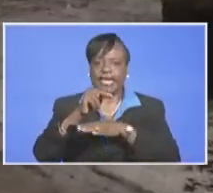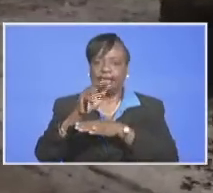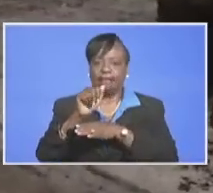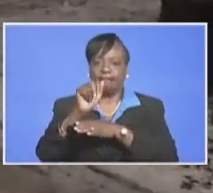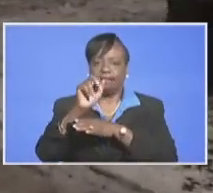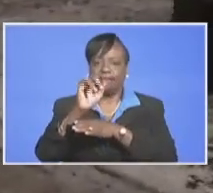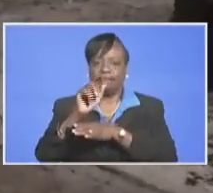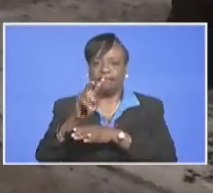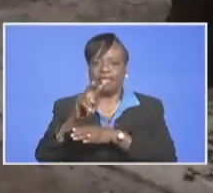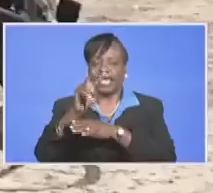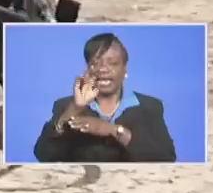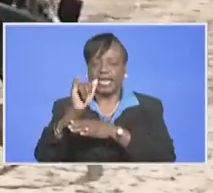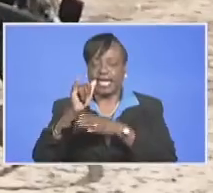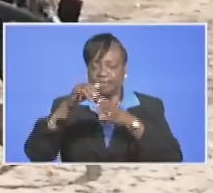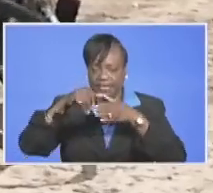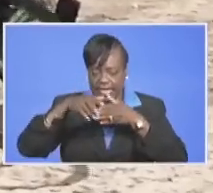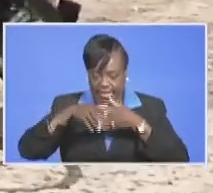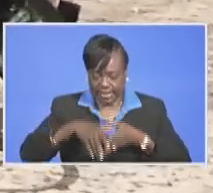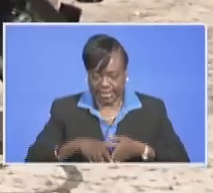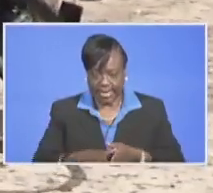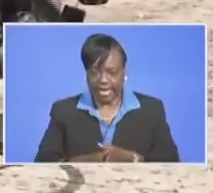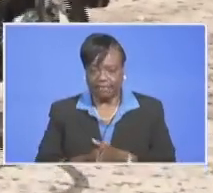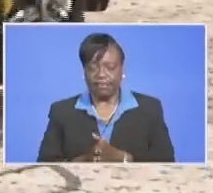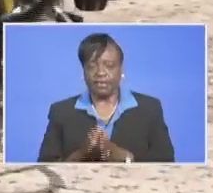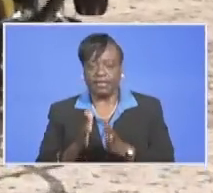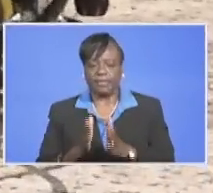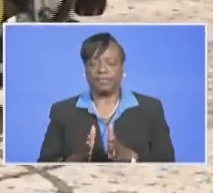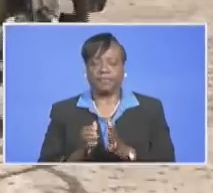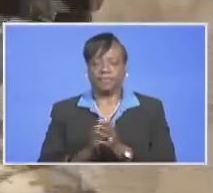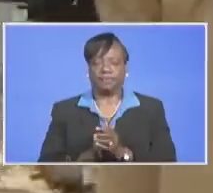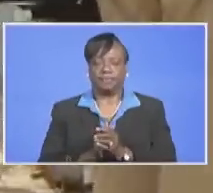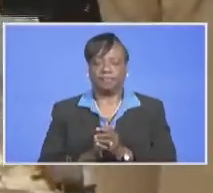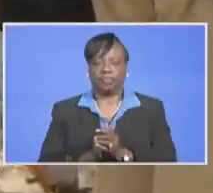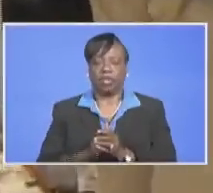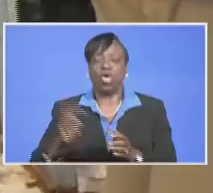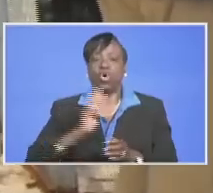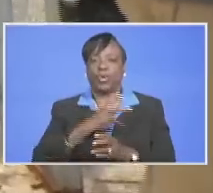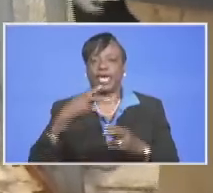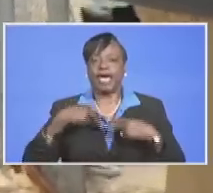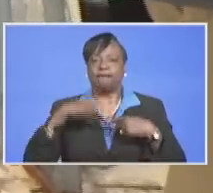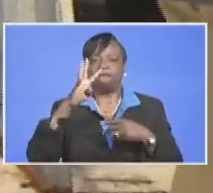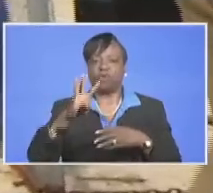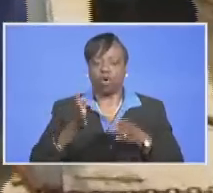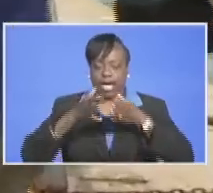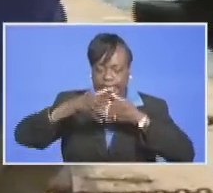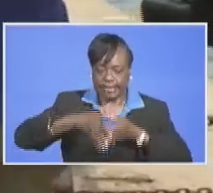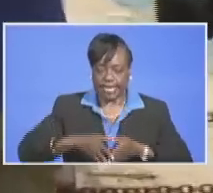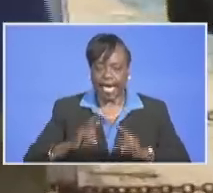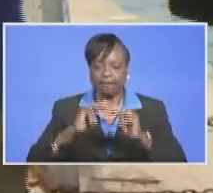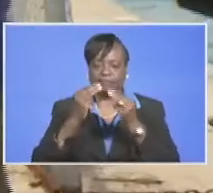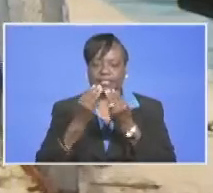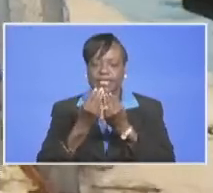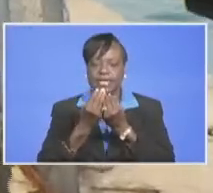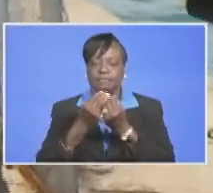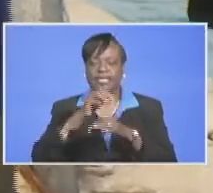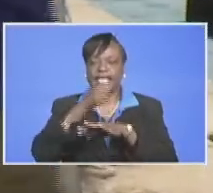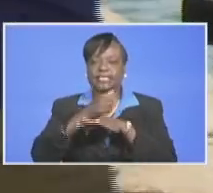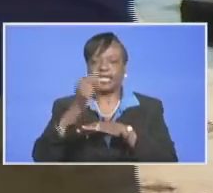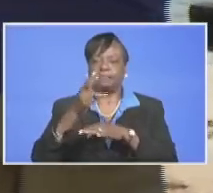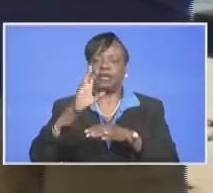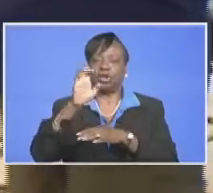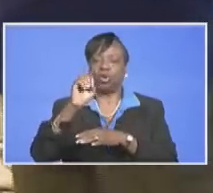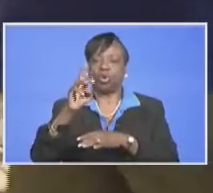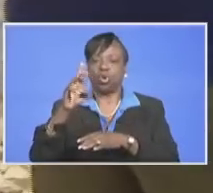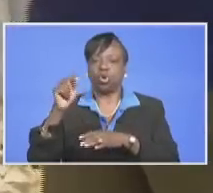on the land and sea exercise as well as the preparation. We have 4 dive teams set up in Coral Harbor. Based